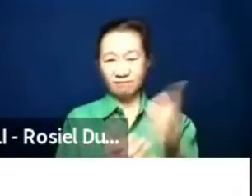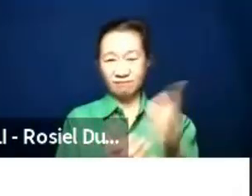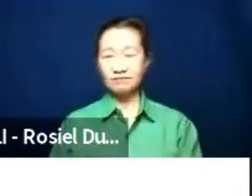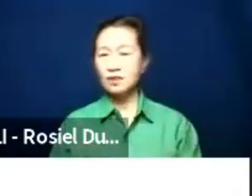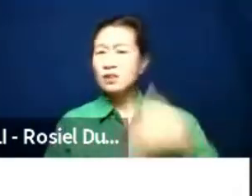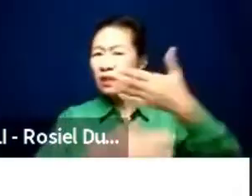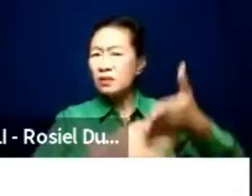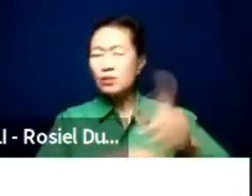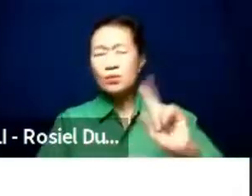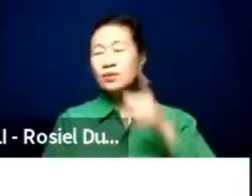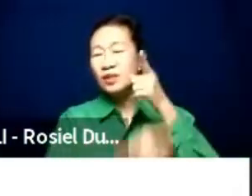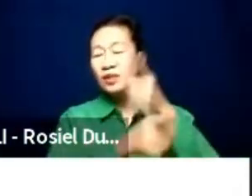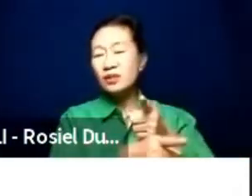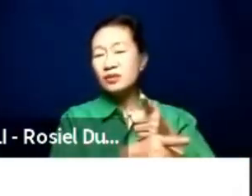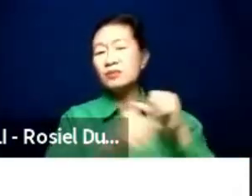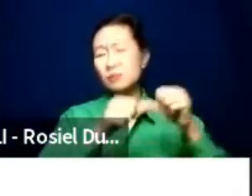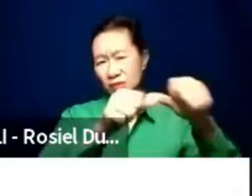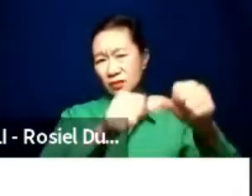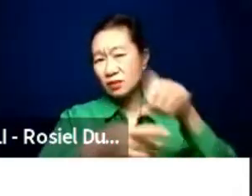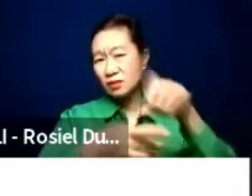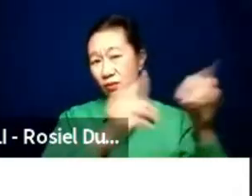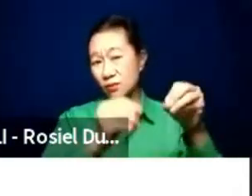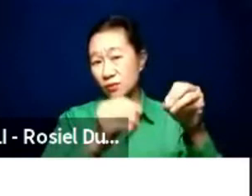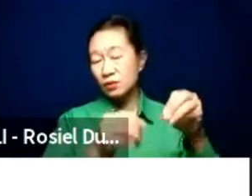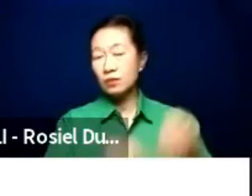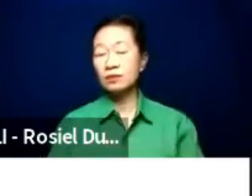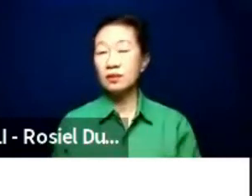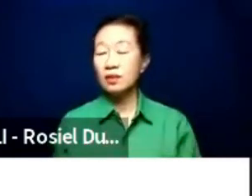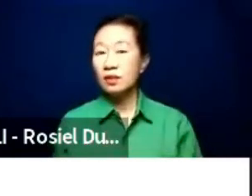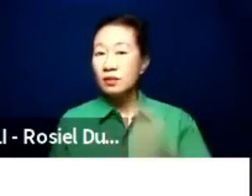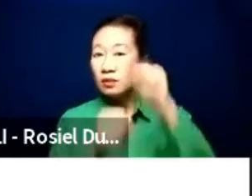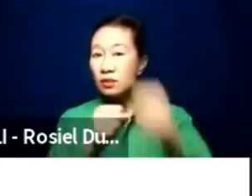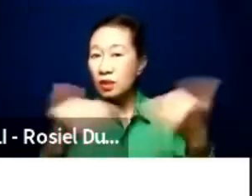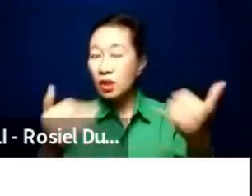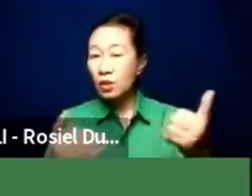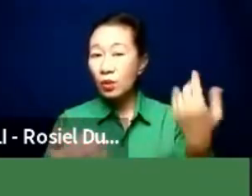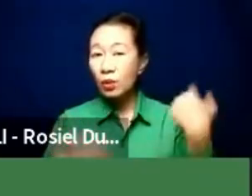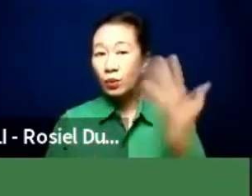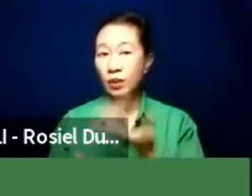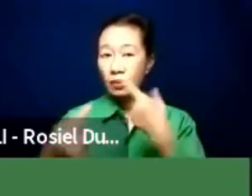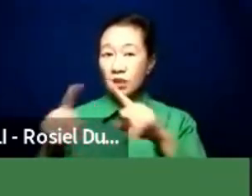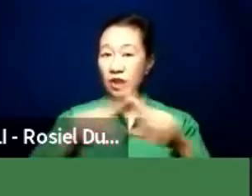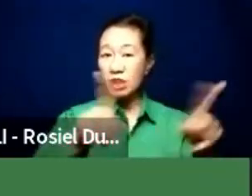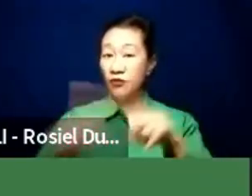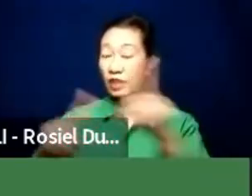no? Or what they really want to pursue next. Okay, so now we go to the